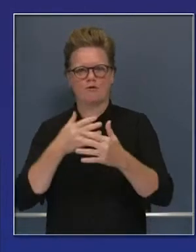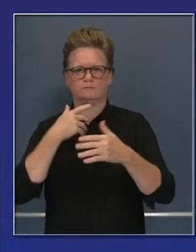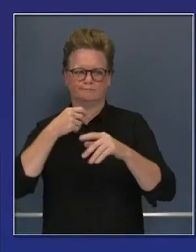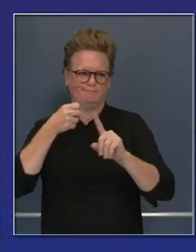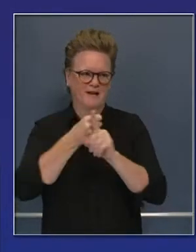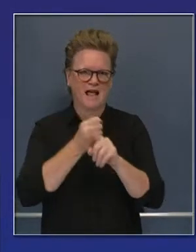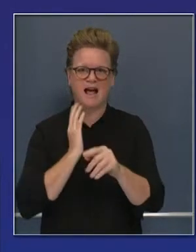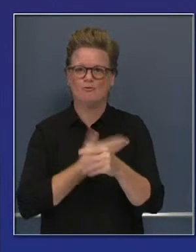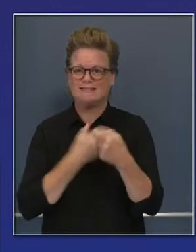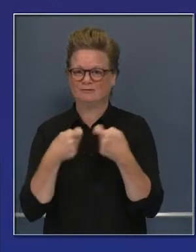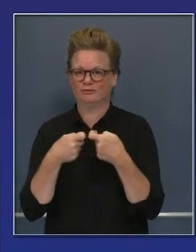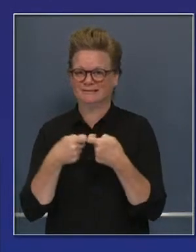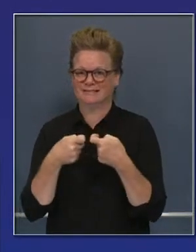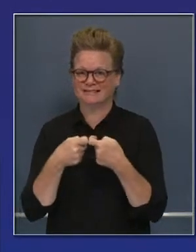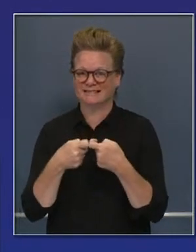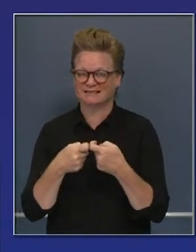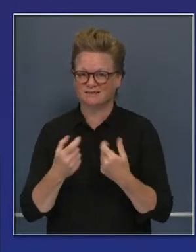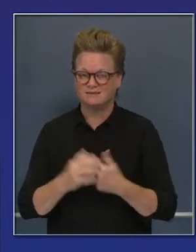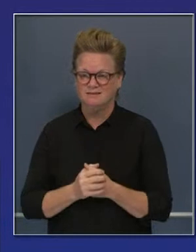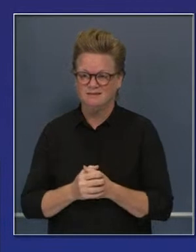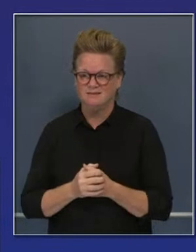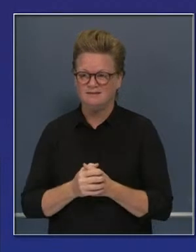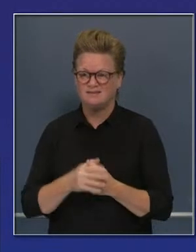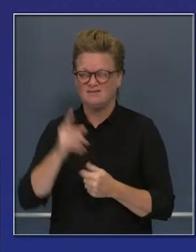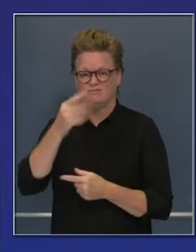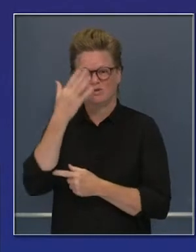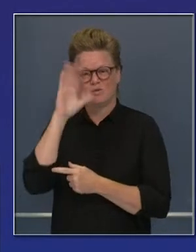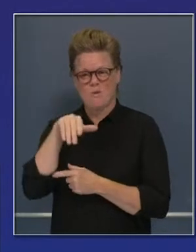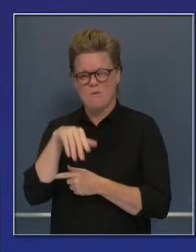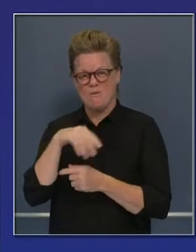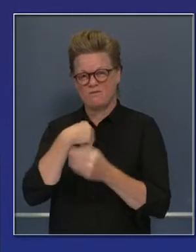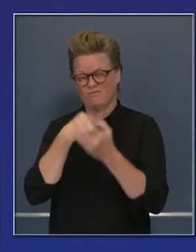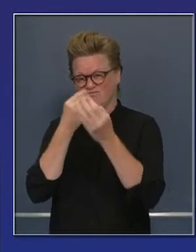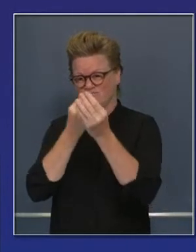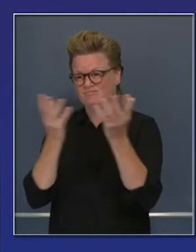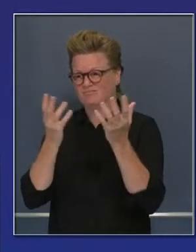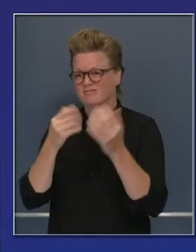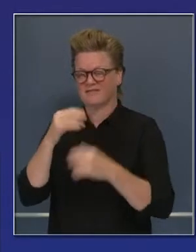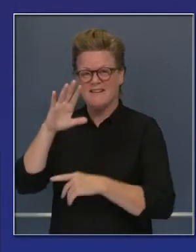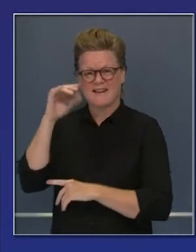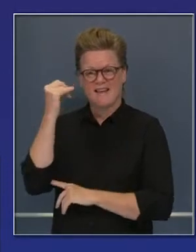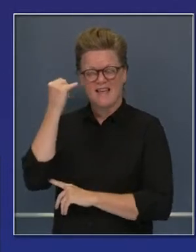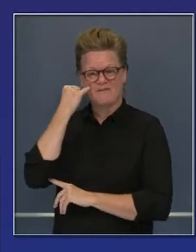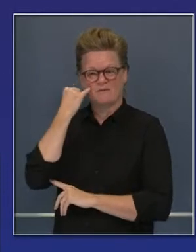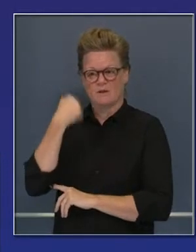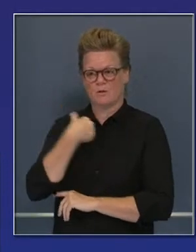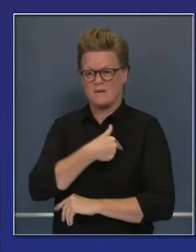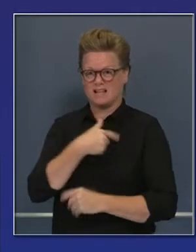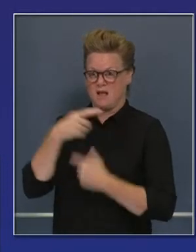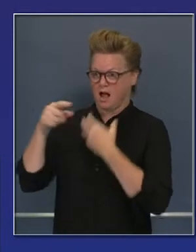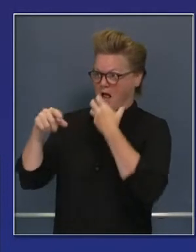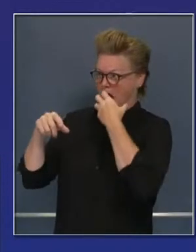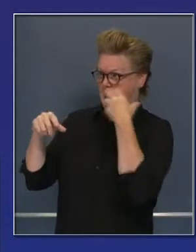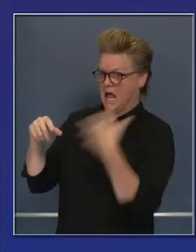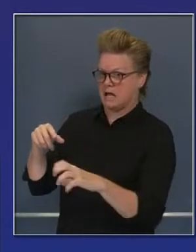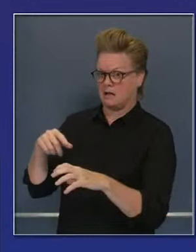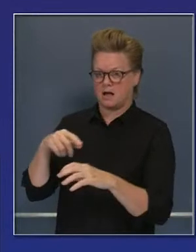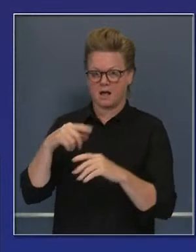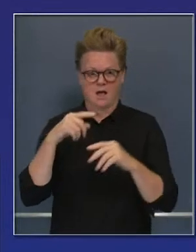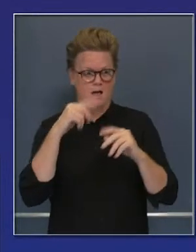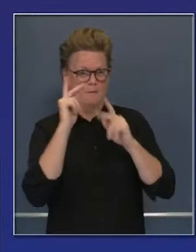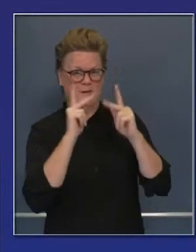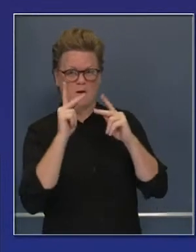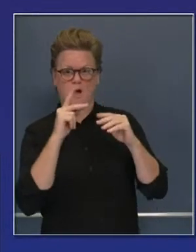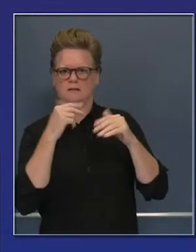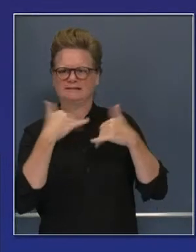few weeks back, I noted as it relates to some of the pressure that we were facing on our energy capacity, energy